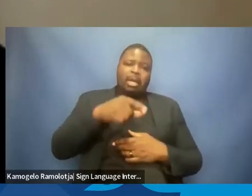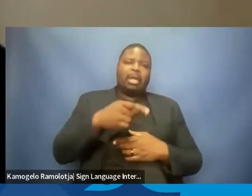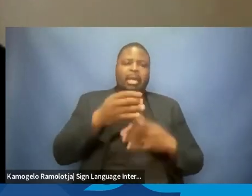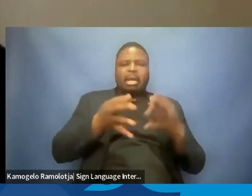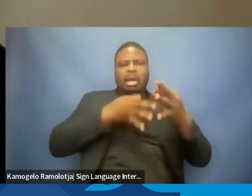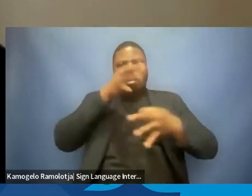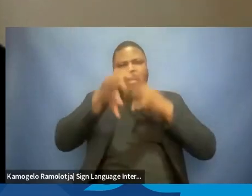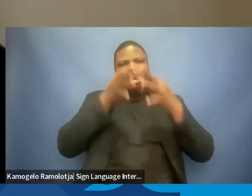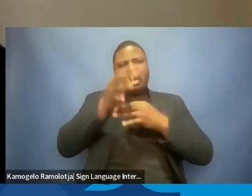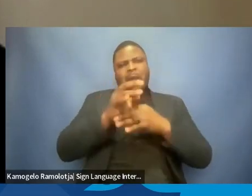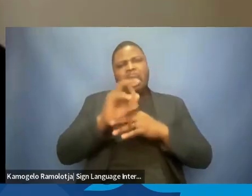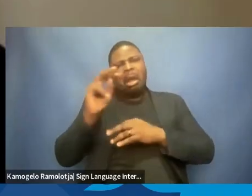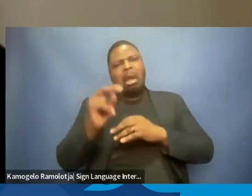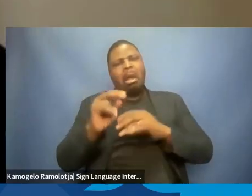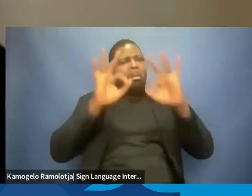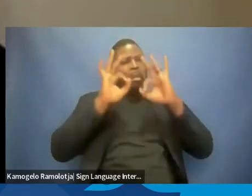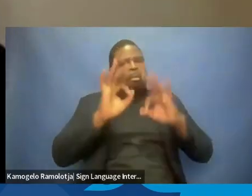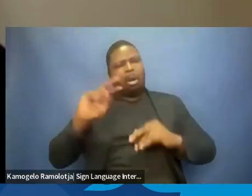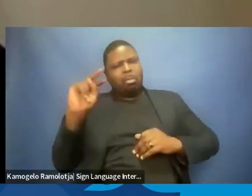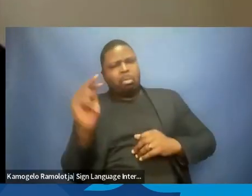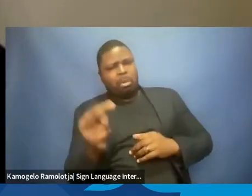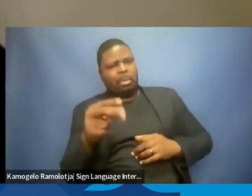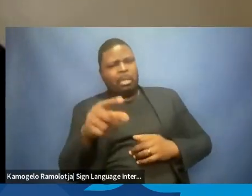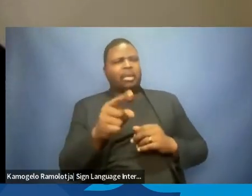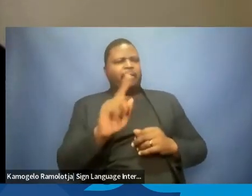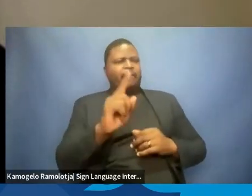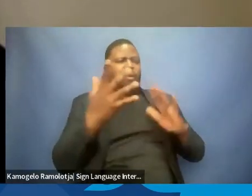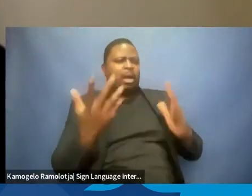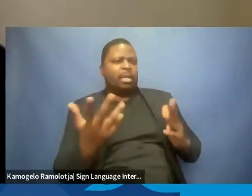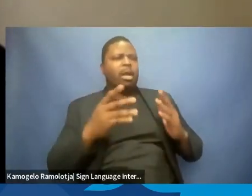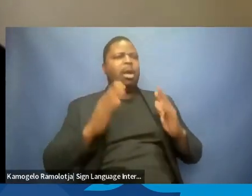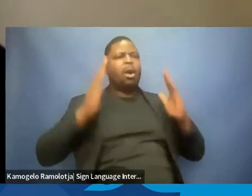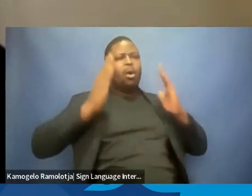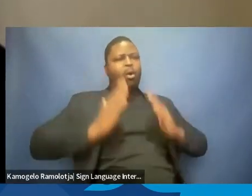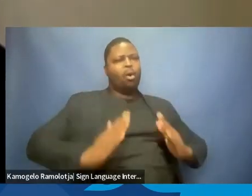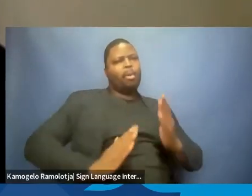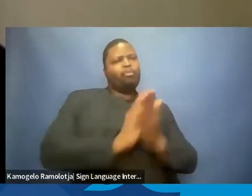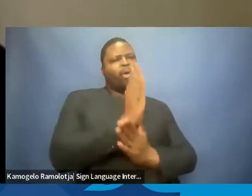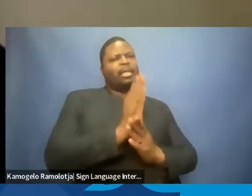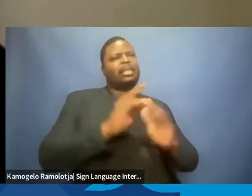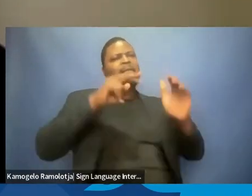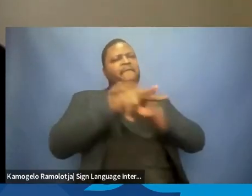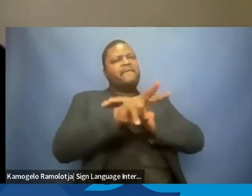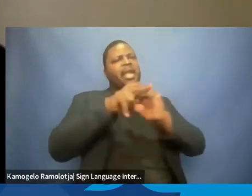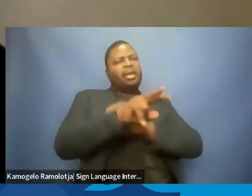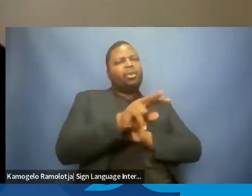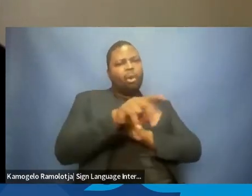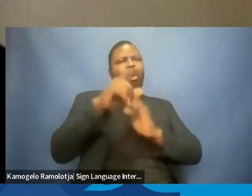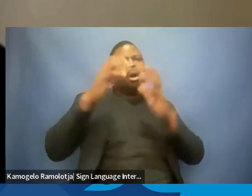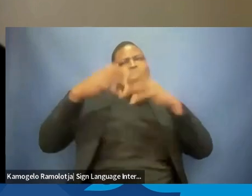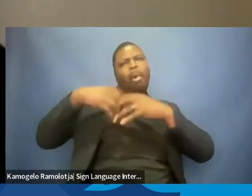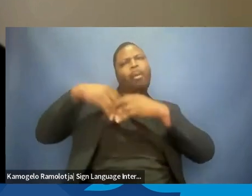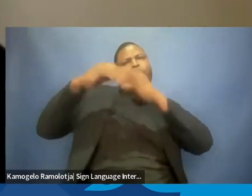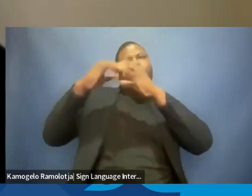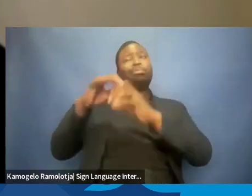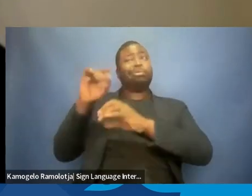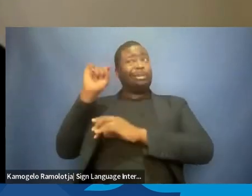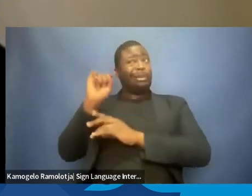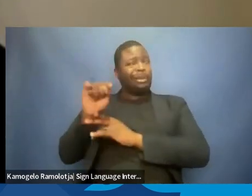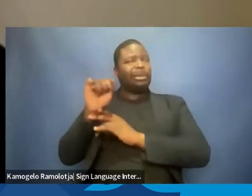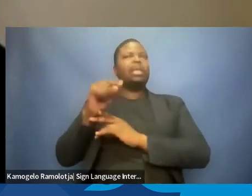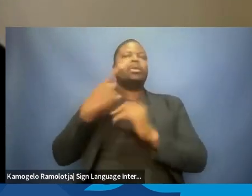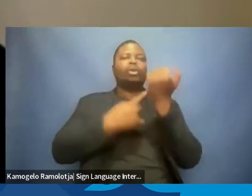else can we do this? By showcasing a human rights video that was commissioned to represent the struggles